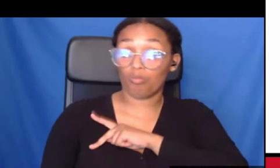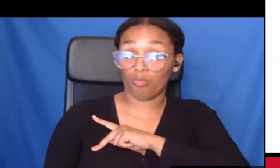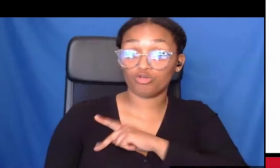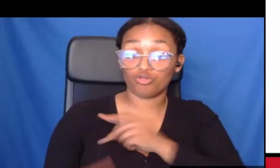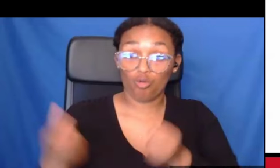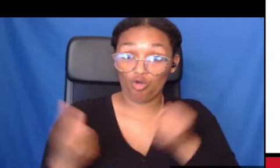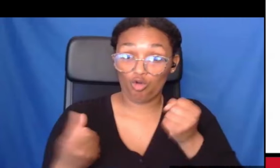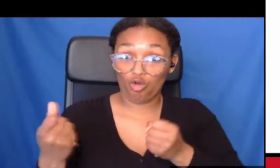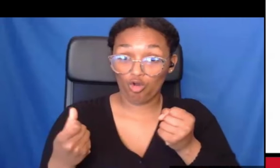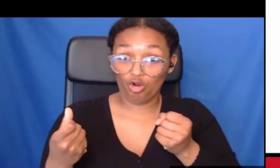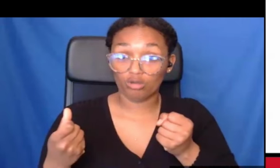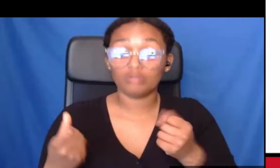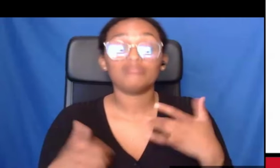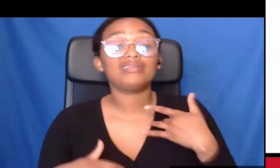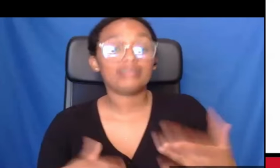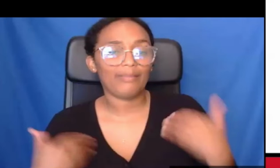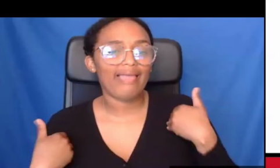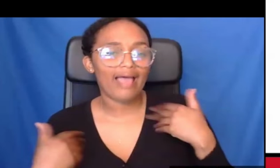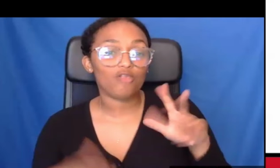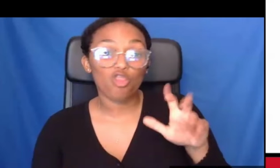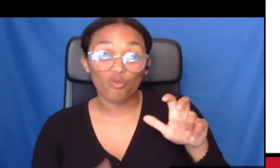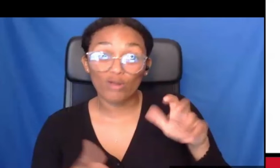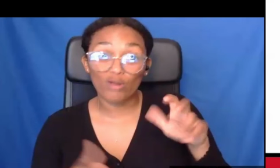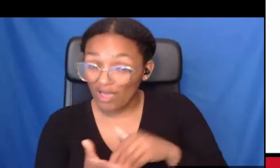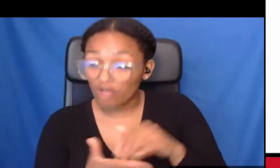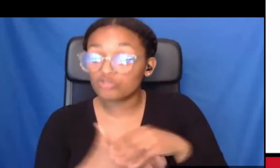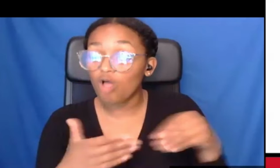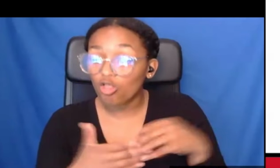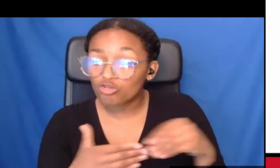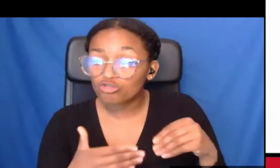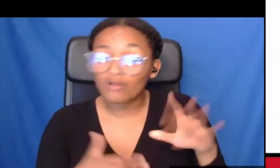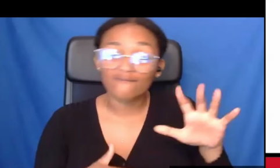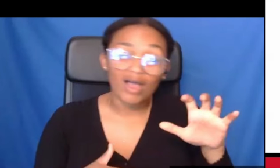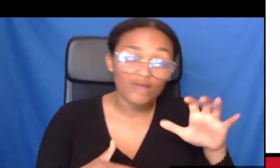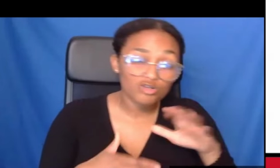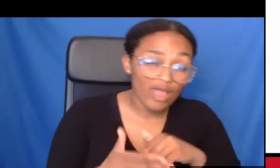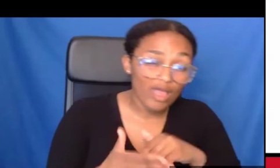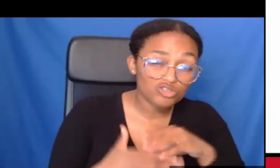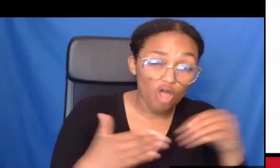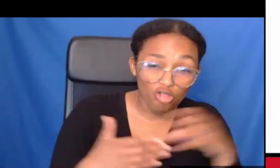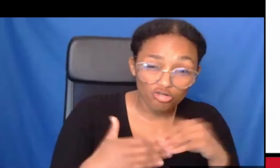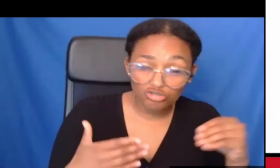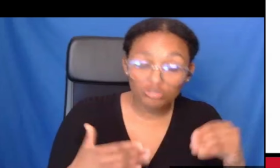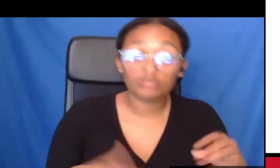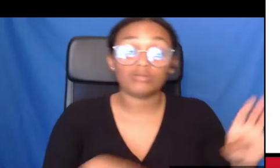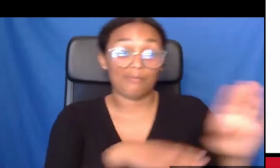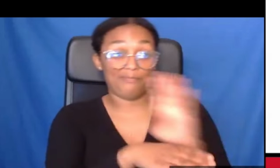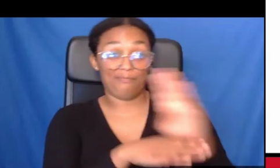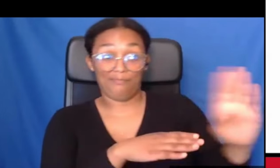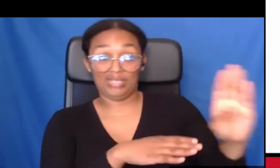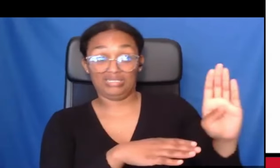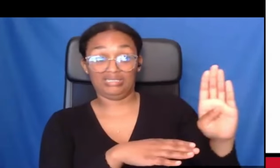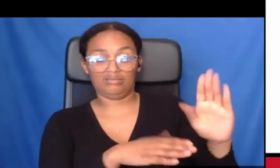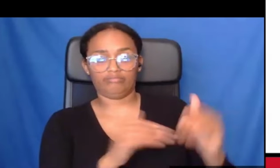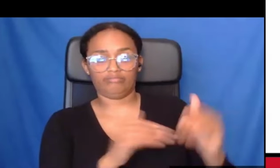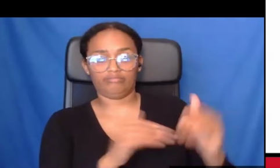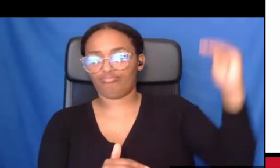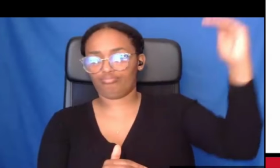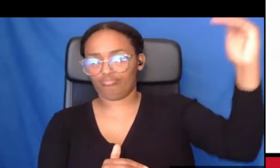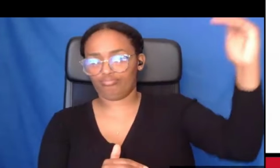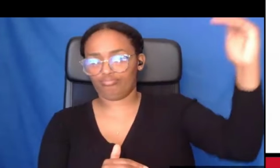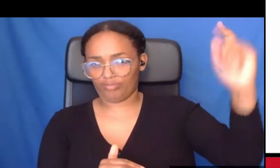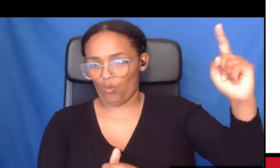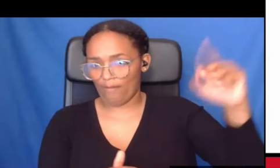a limit of 300,000, 500,000. Those commercial policies have higher limits and many times,